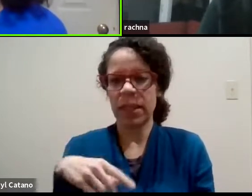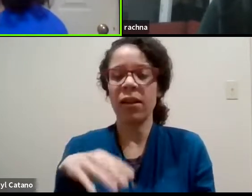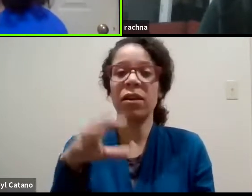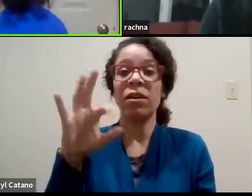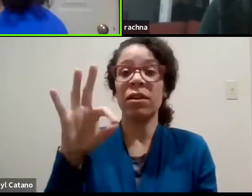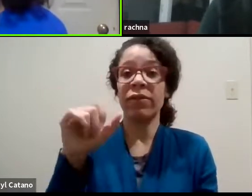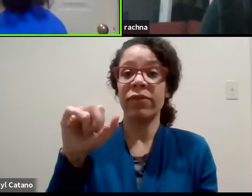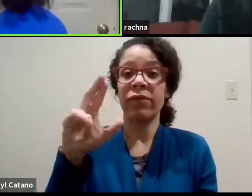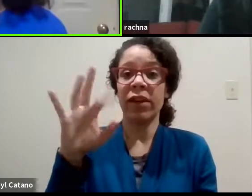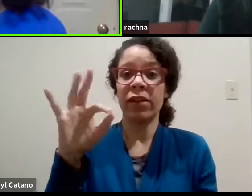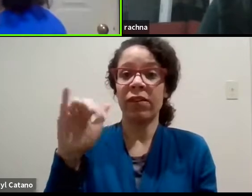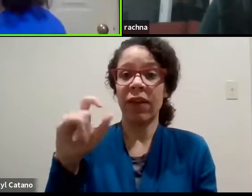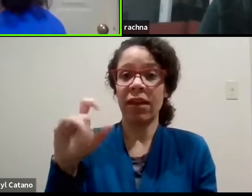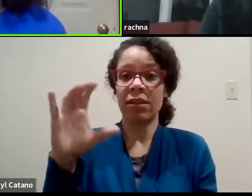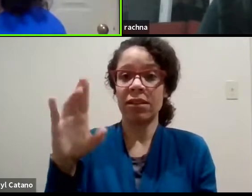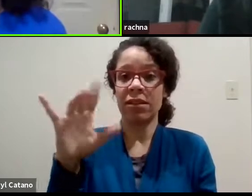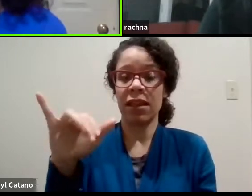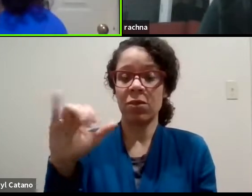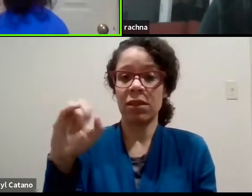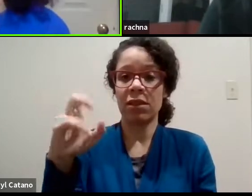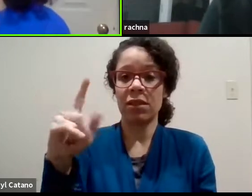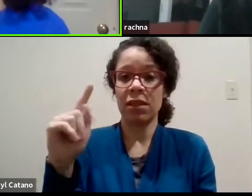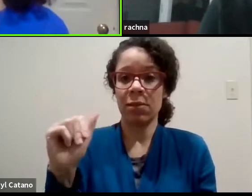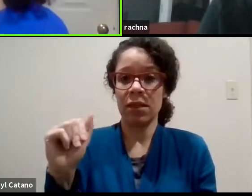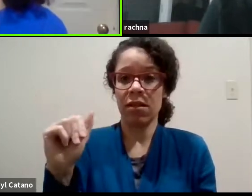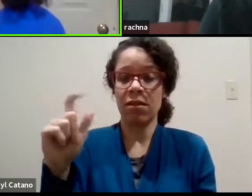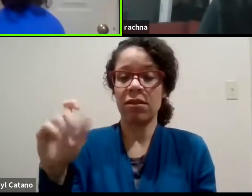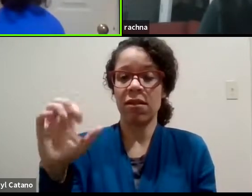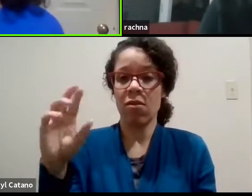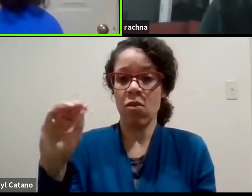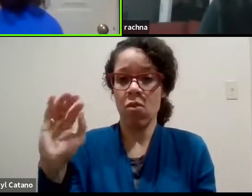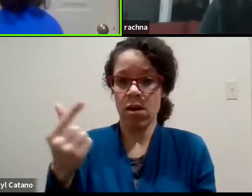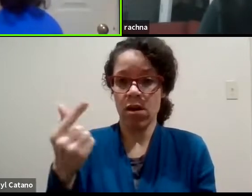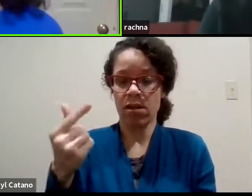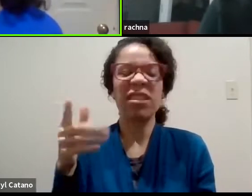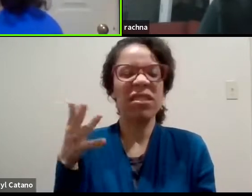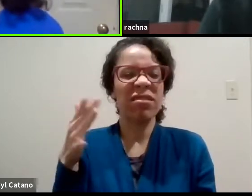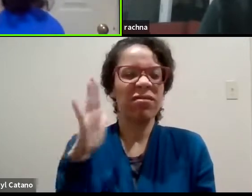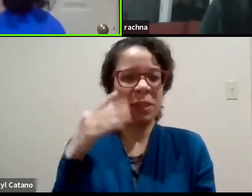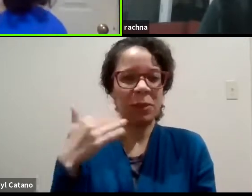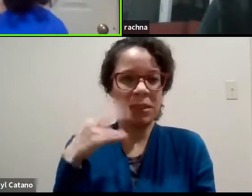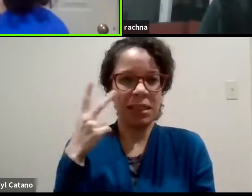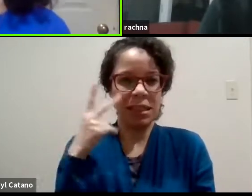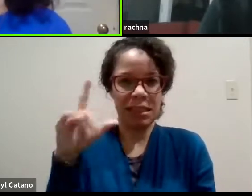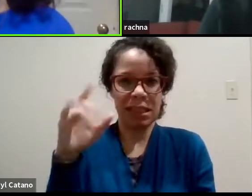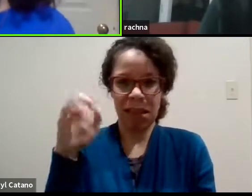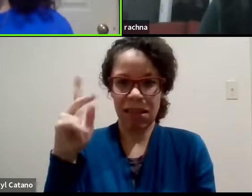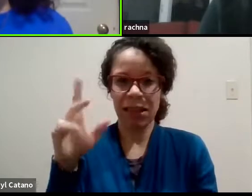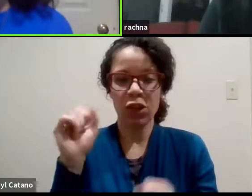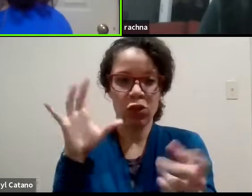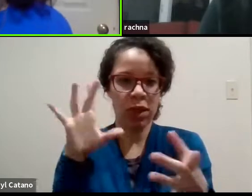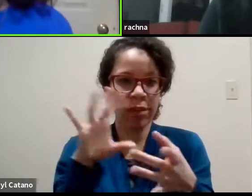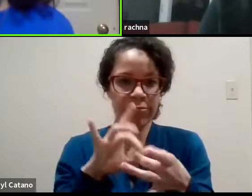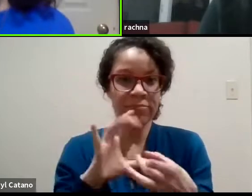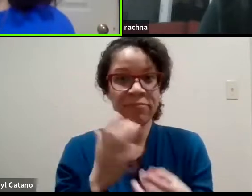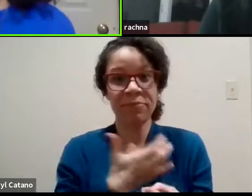FairfaxCountySEPTA.org. And from there, there will be a link for you to join our organization.